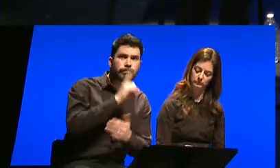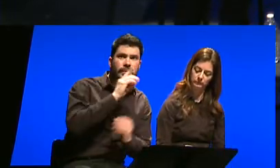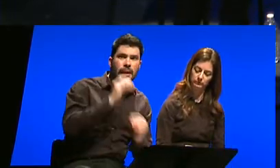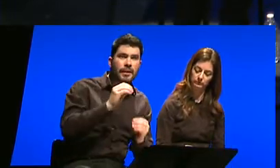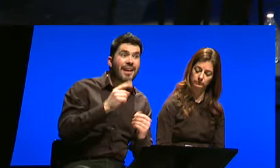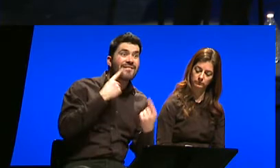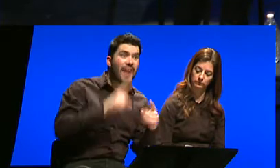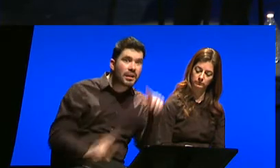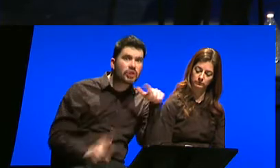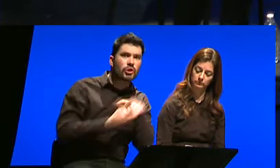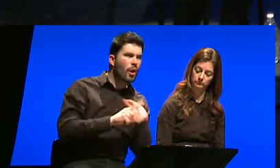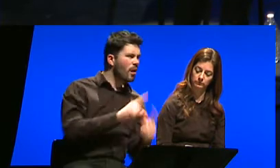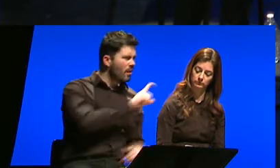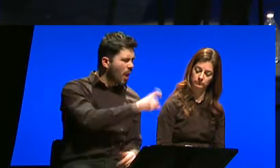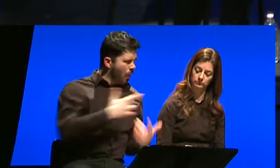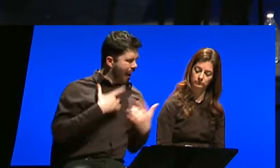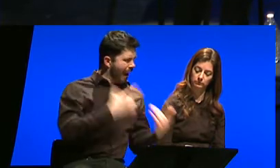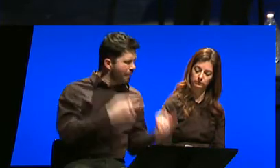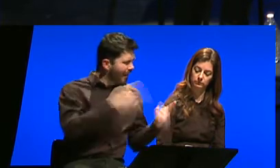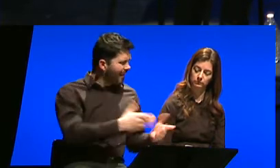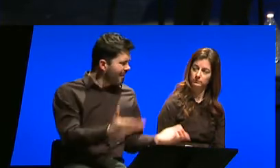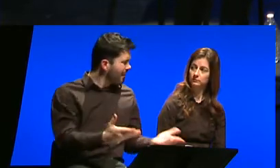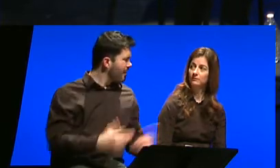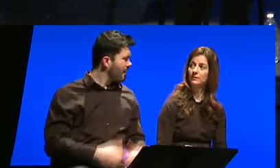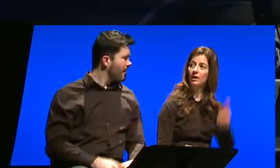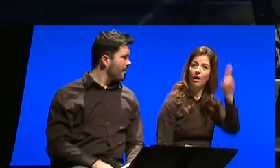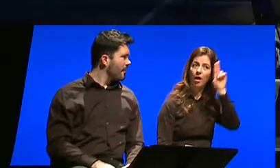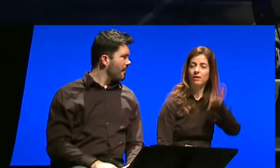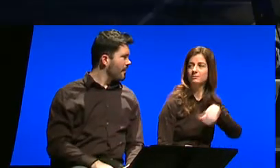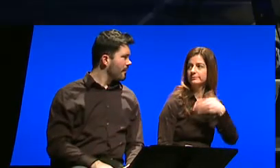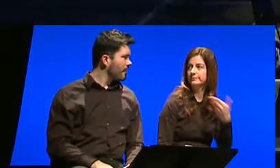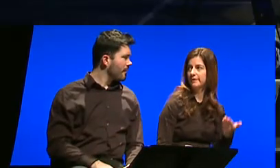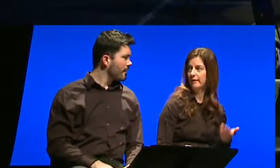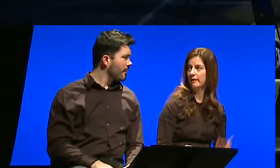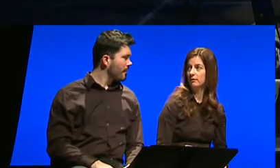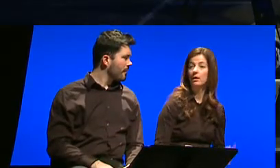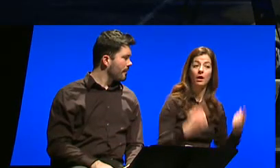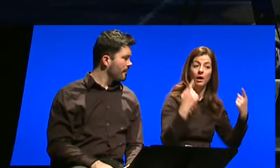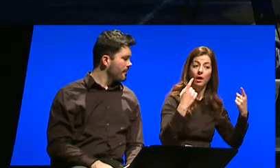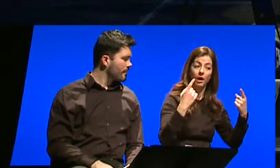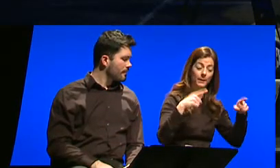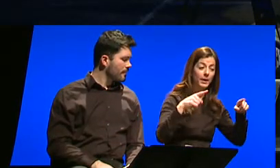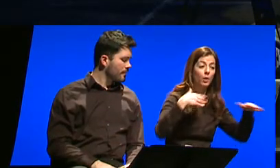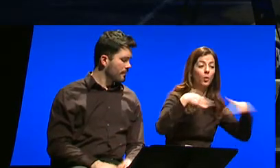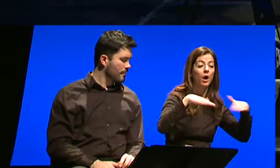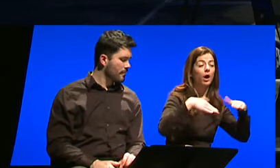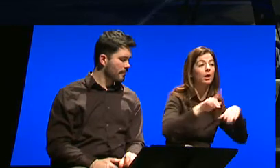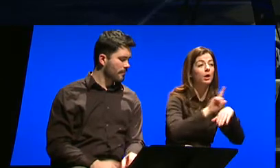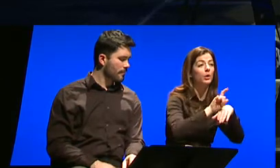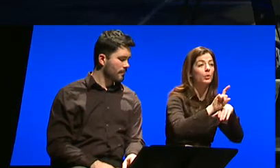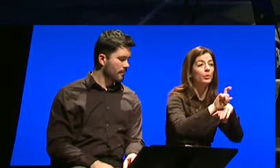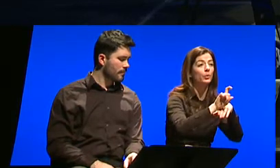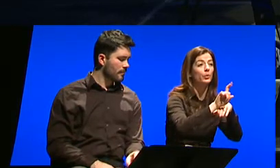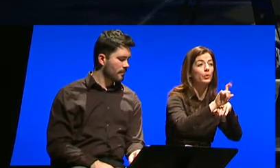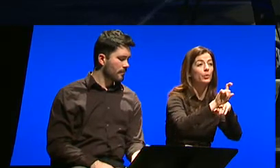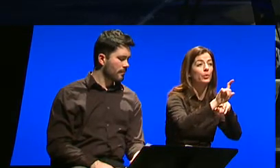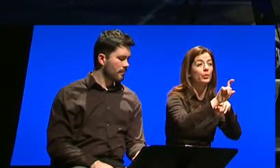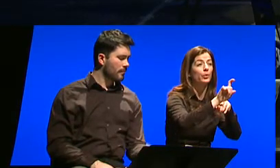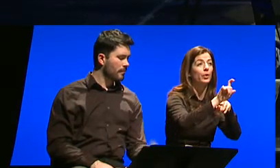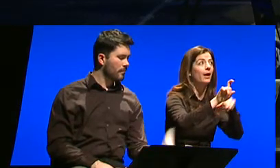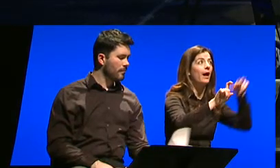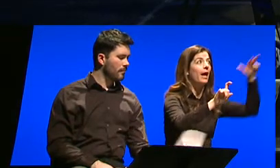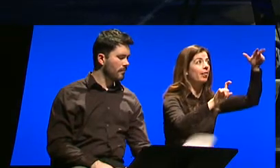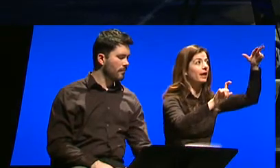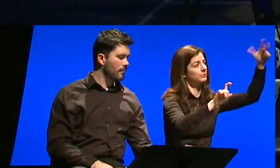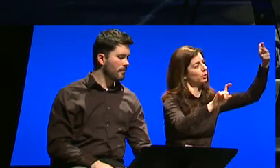why. He says, my uncle died. He's walking on the road at night when a NATO helicopter shot him dead.